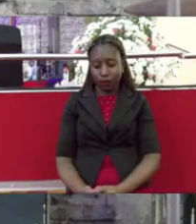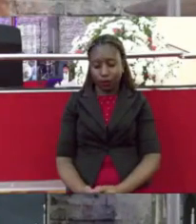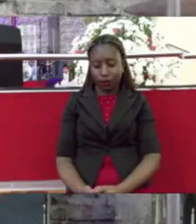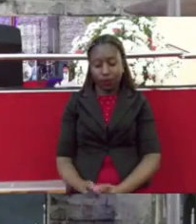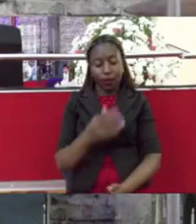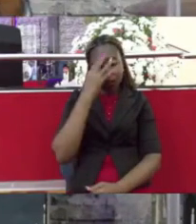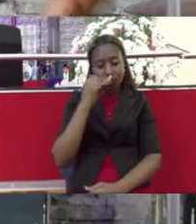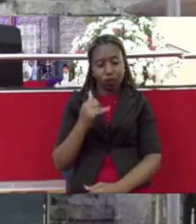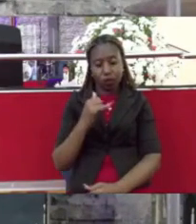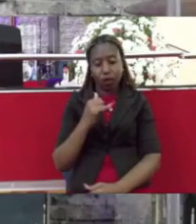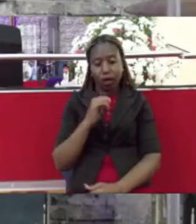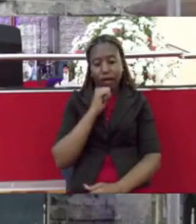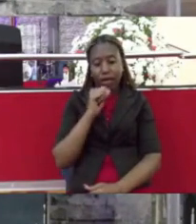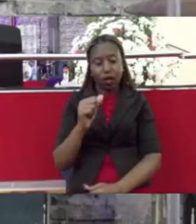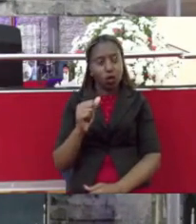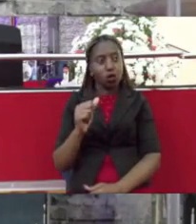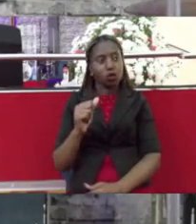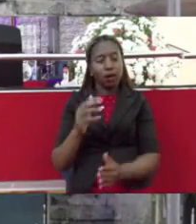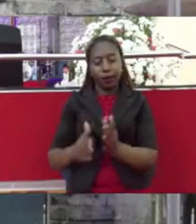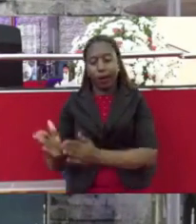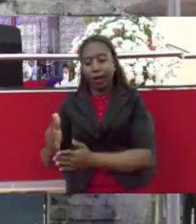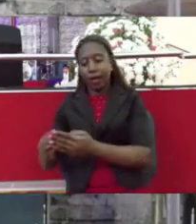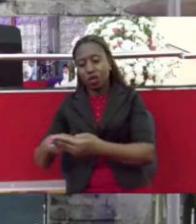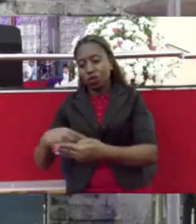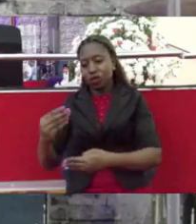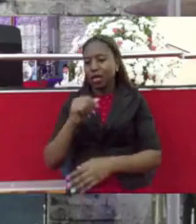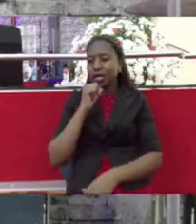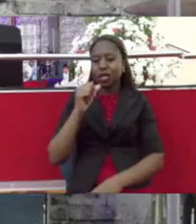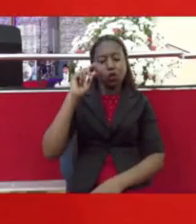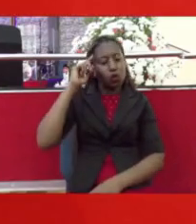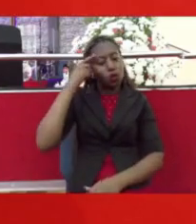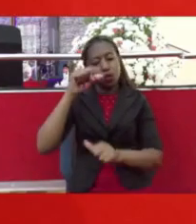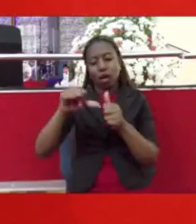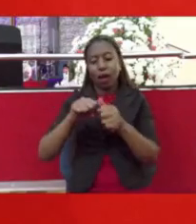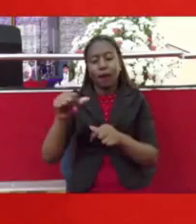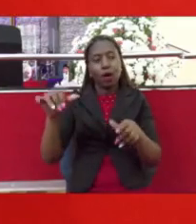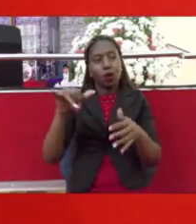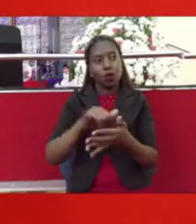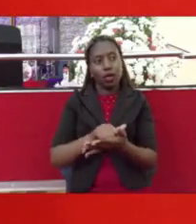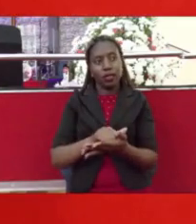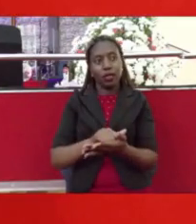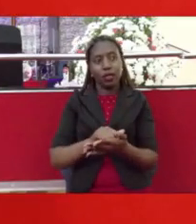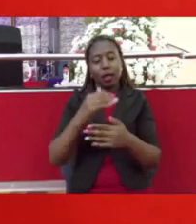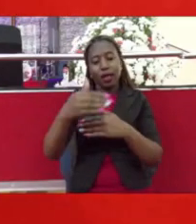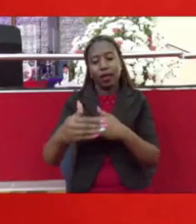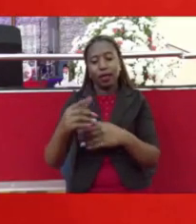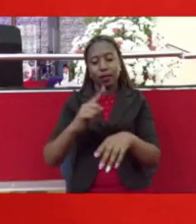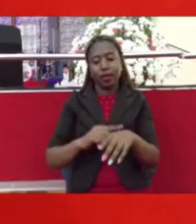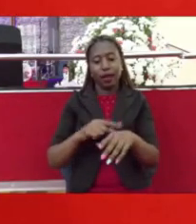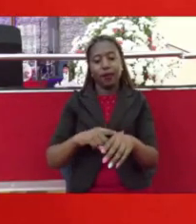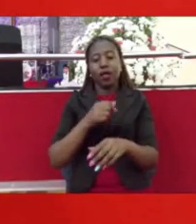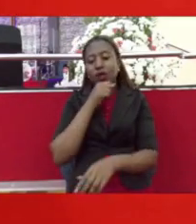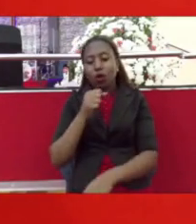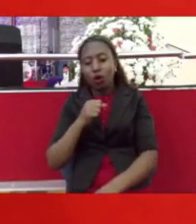want to sell and he had not even thought about it. Kwa sababu hakuwa anataka kuuza na hakuwa amefikiria. Next time the mzee went. Mzee akaenda, he